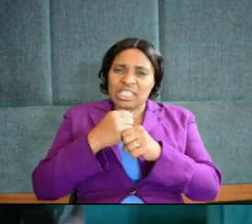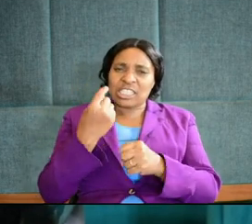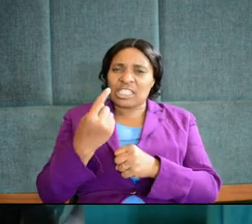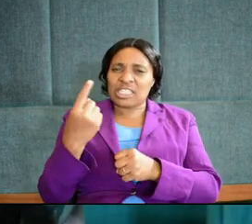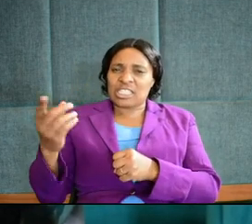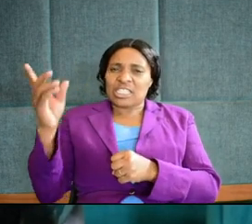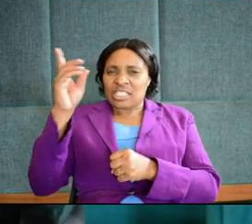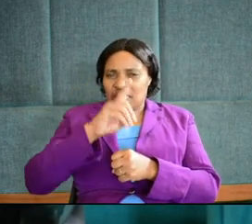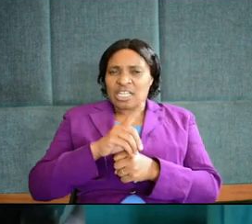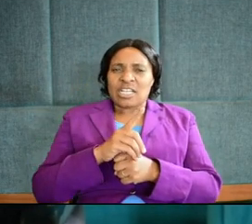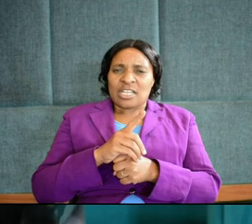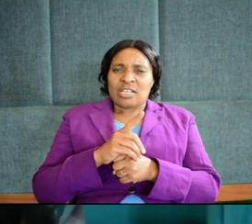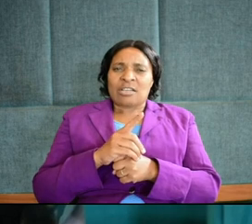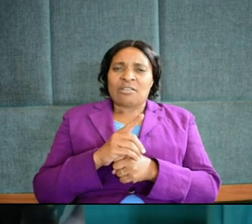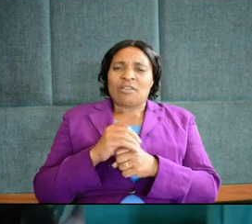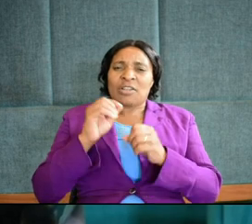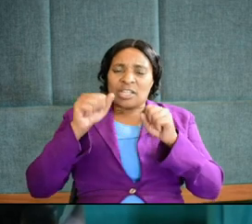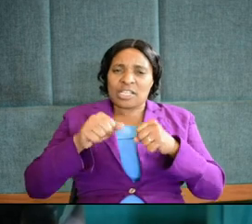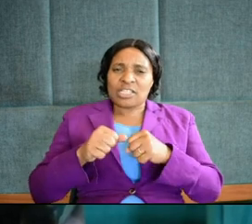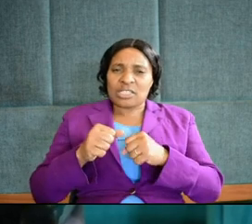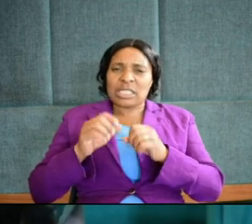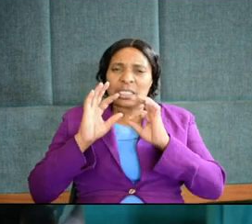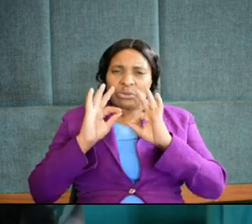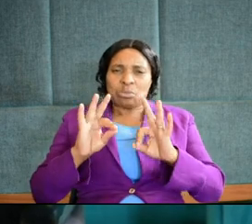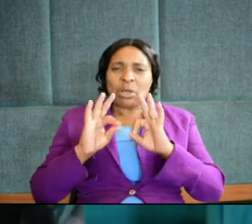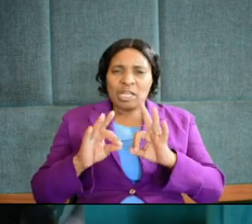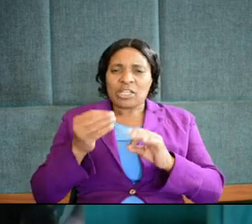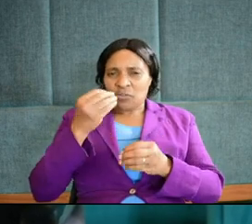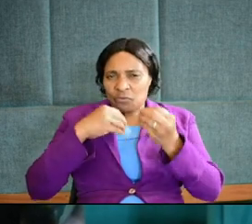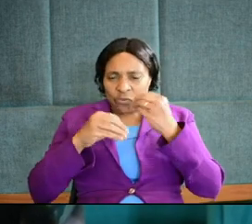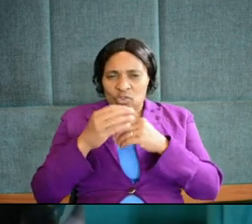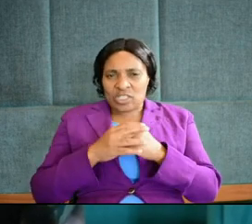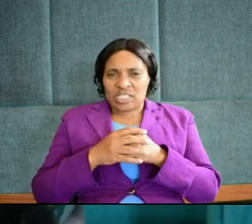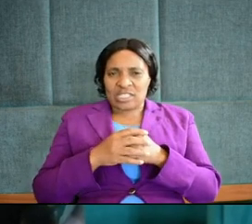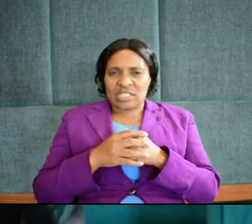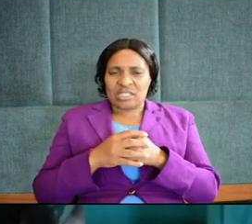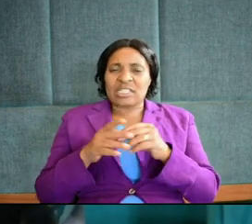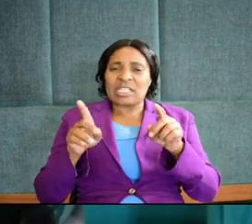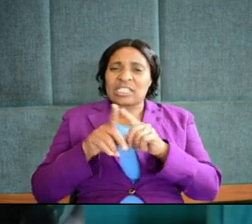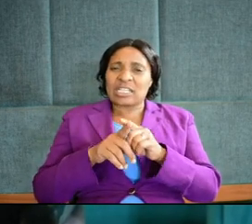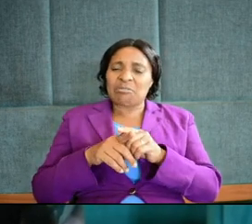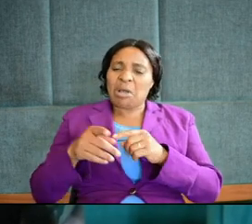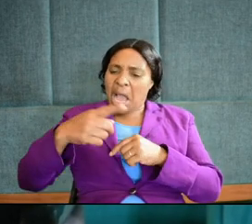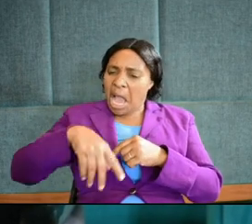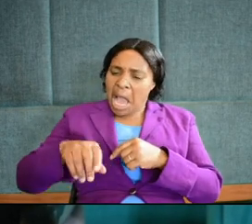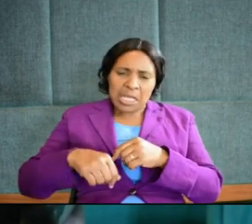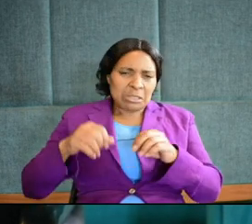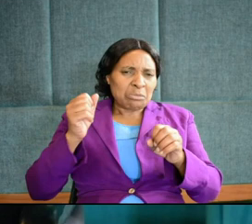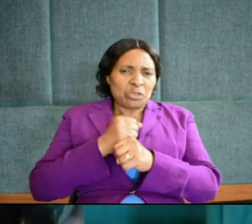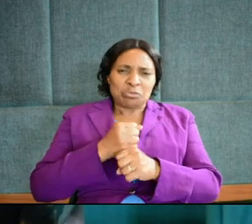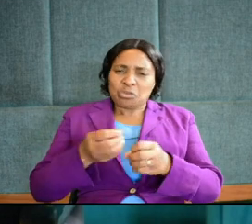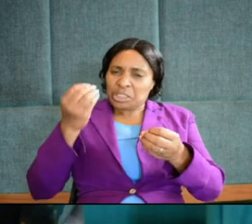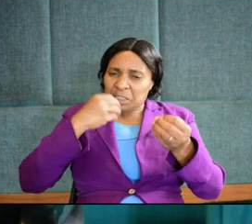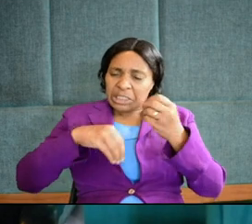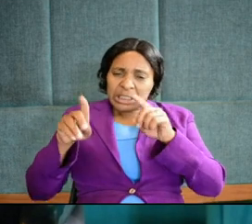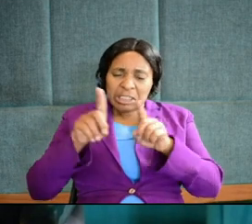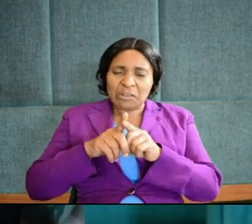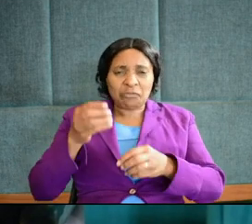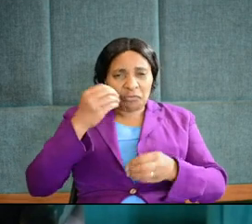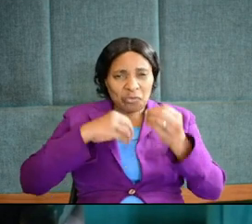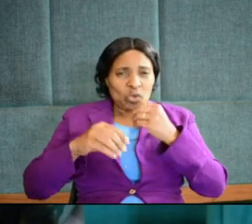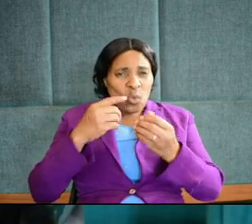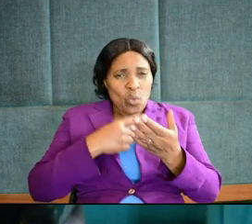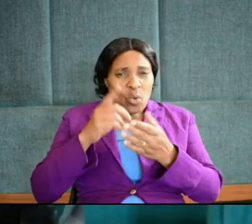day, we detest this miserable food. Even us would not eat the same food for 1 week.